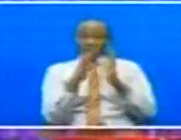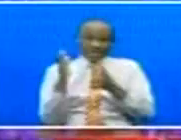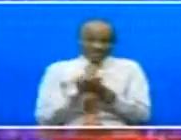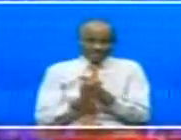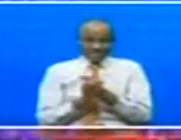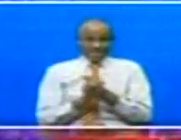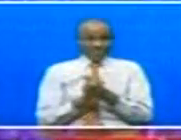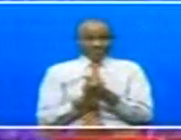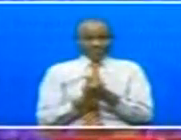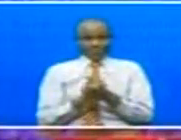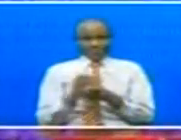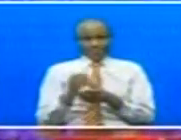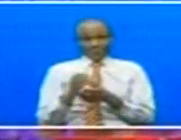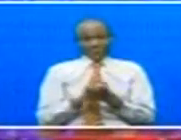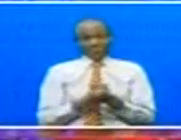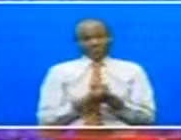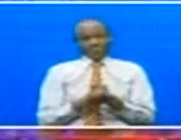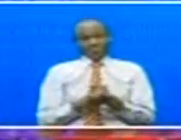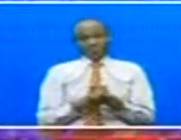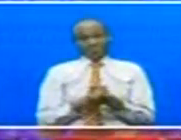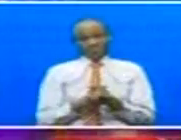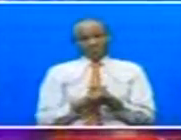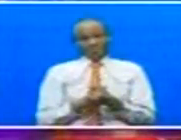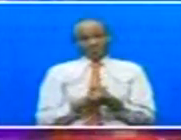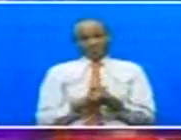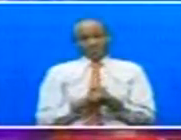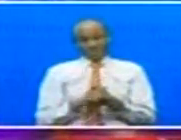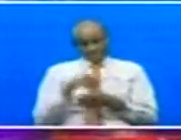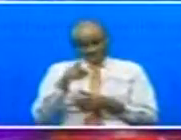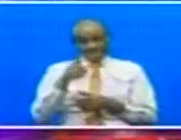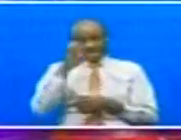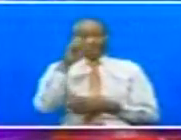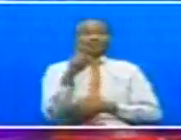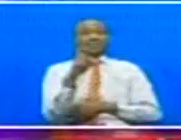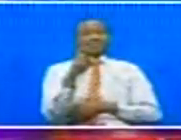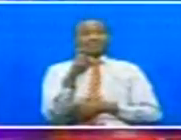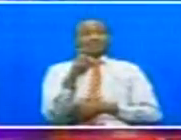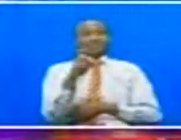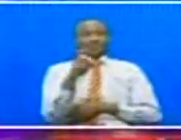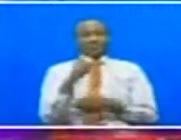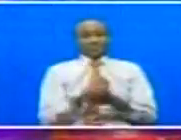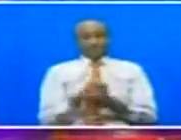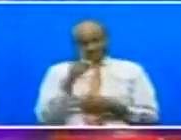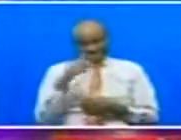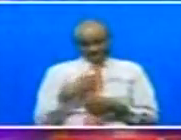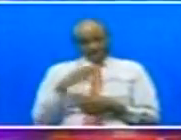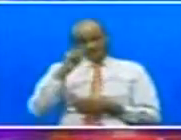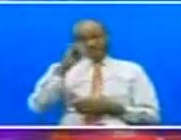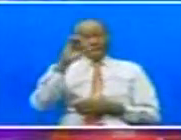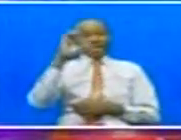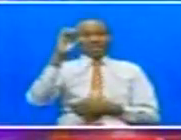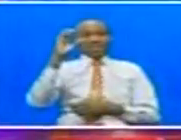an ex-convict. Well, the key word there is ex, because, you know, Michael Milken attracts